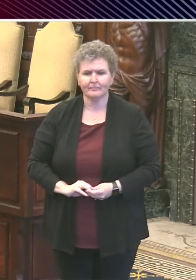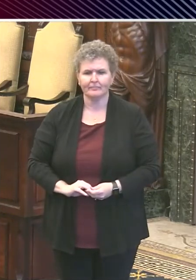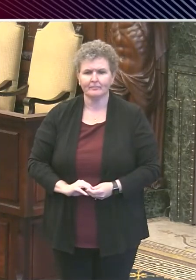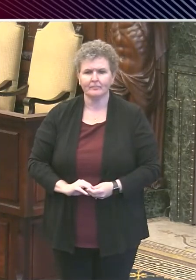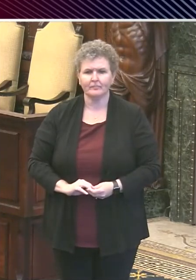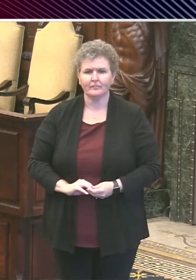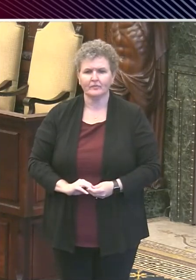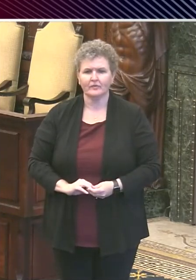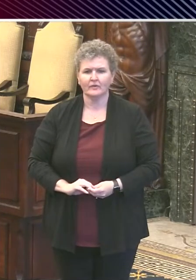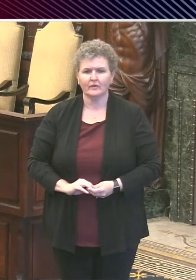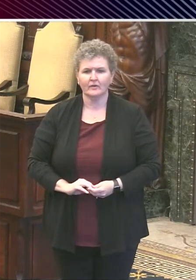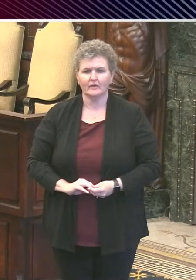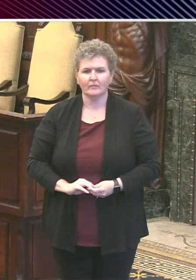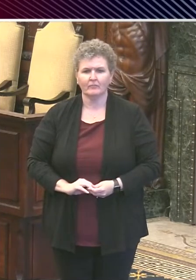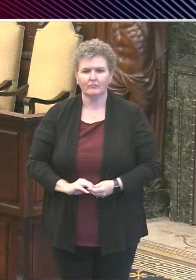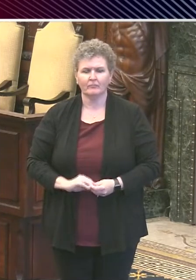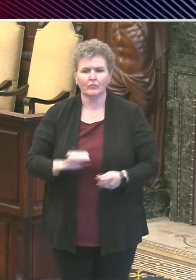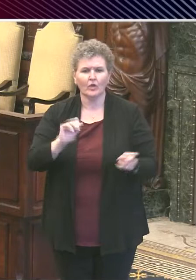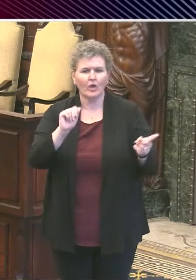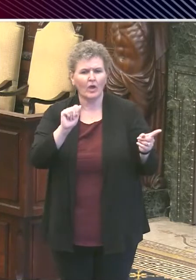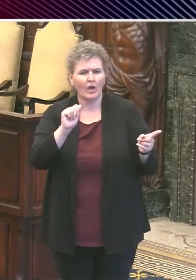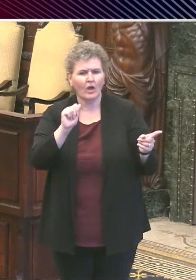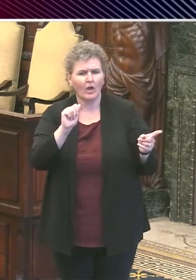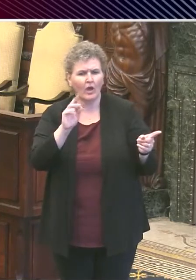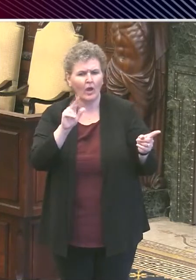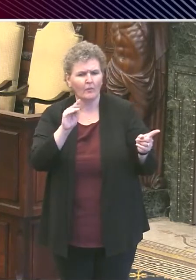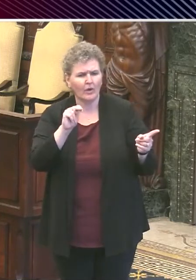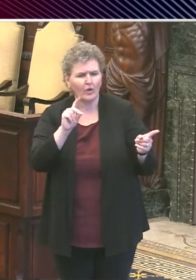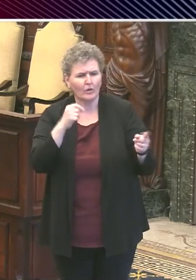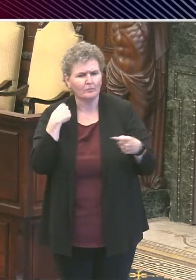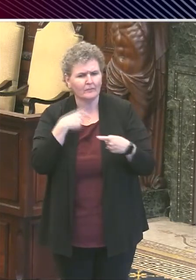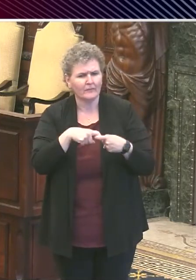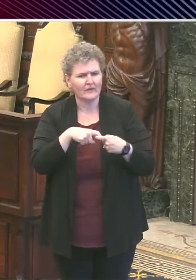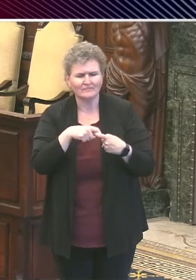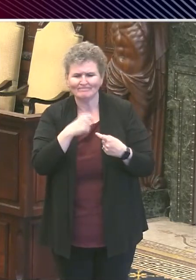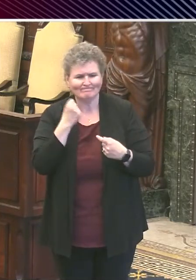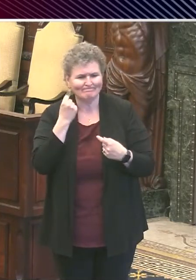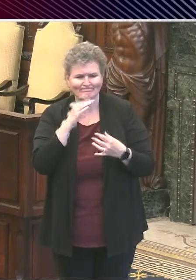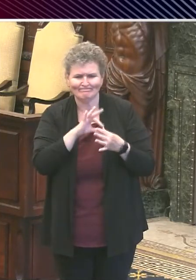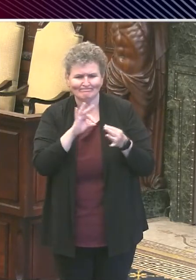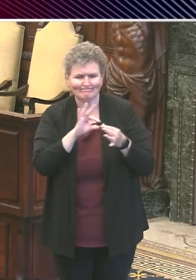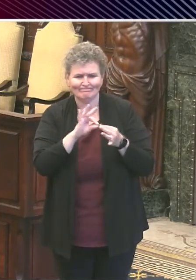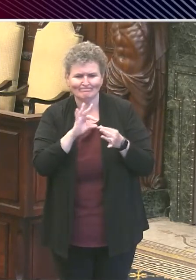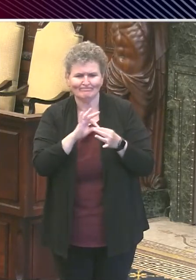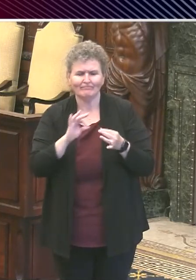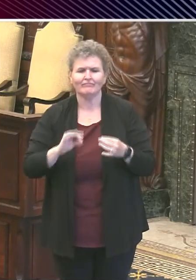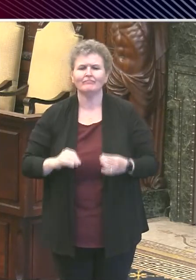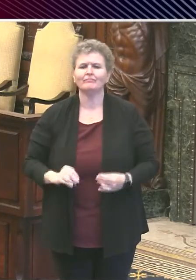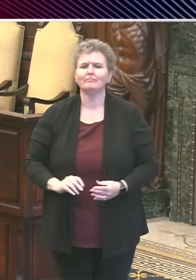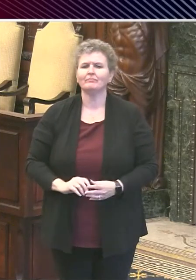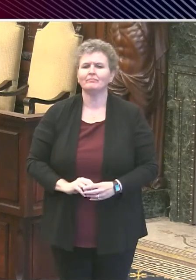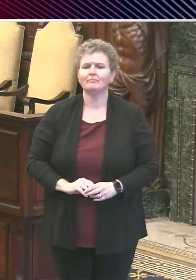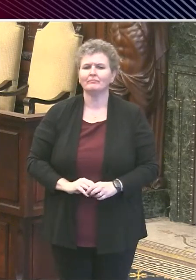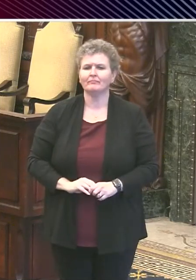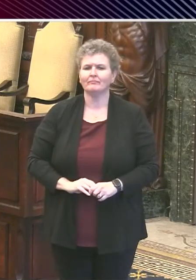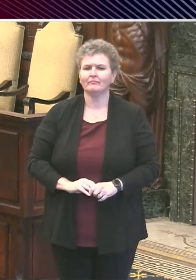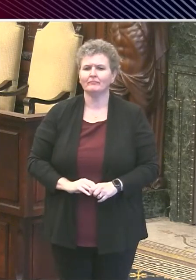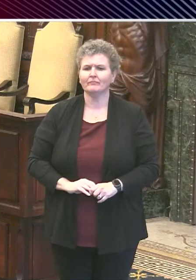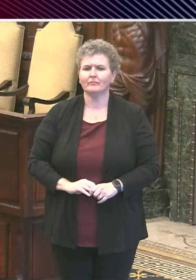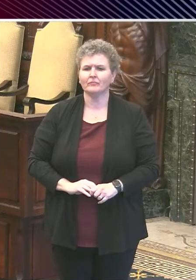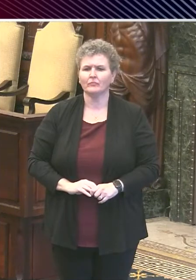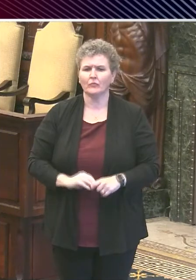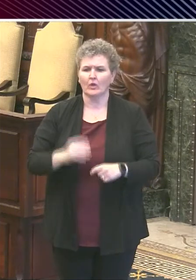Armando, I didn't get the end of your translation. The question is if they show that 1 out of 4 people are not